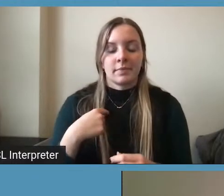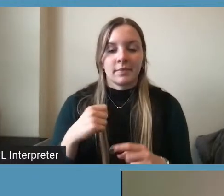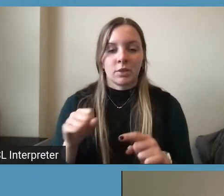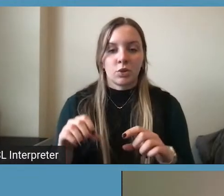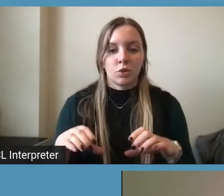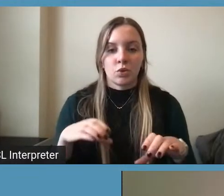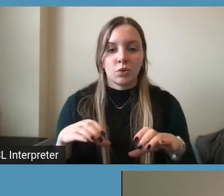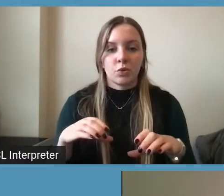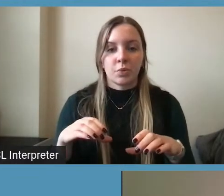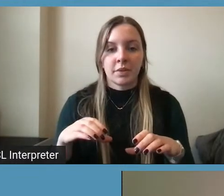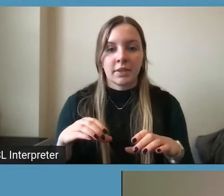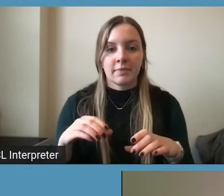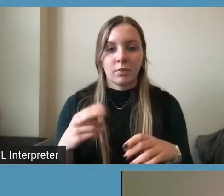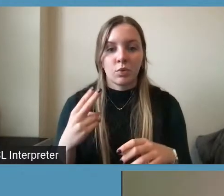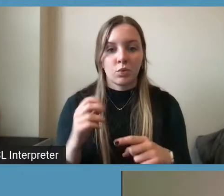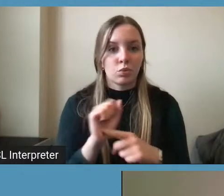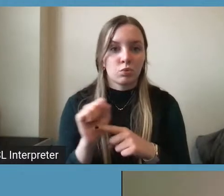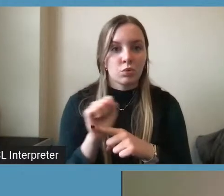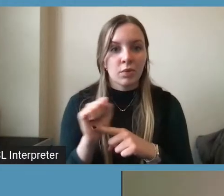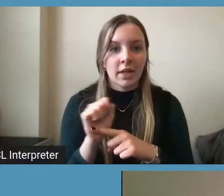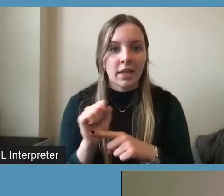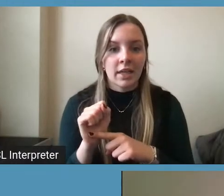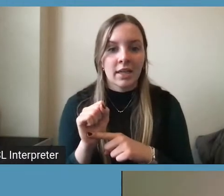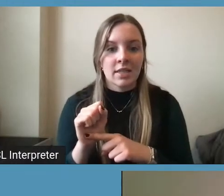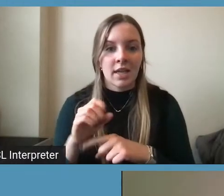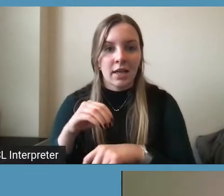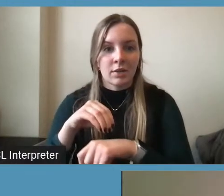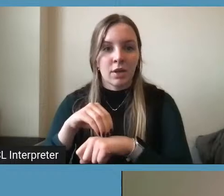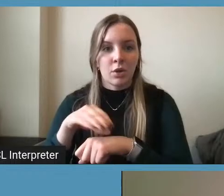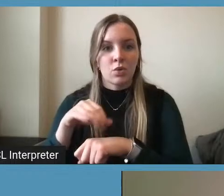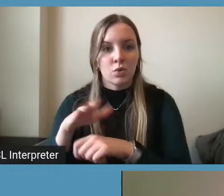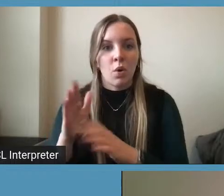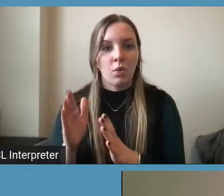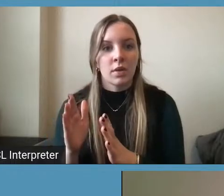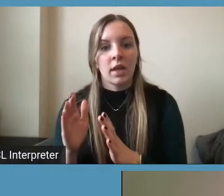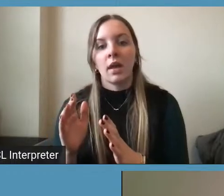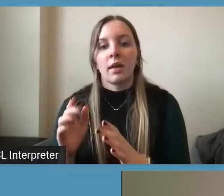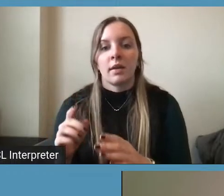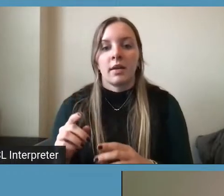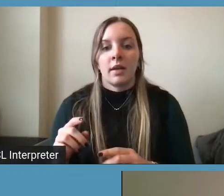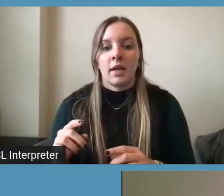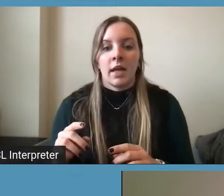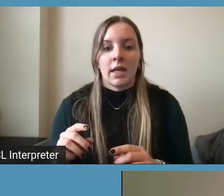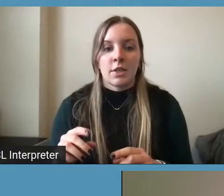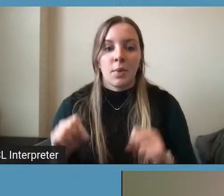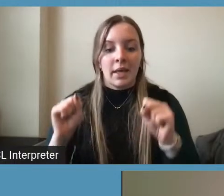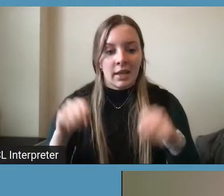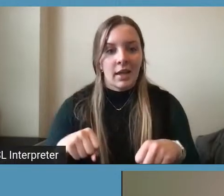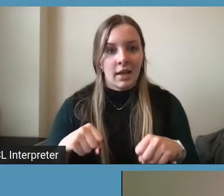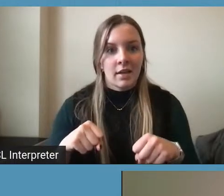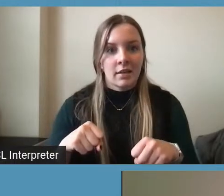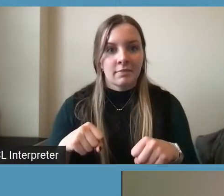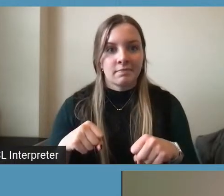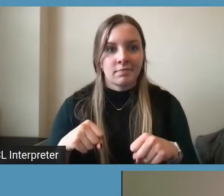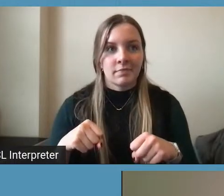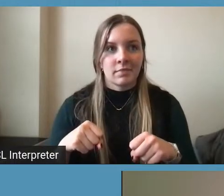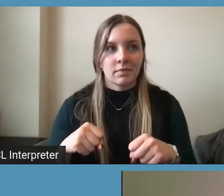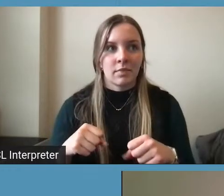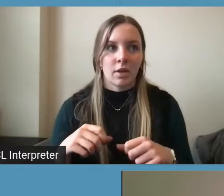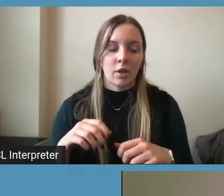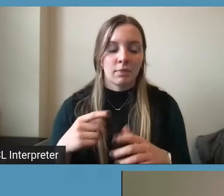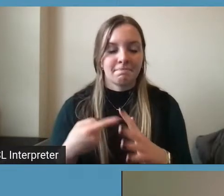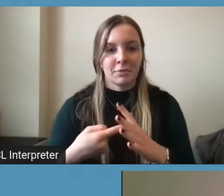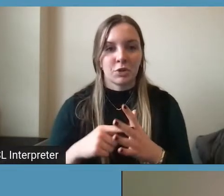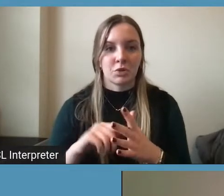consulting to really get a program going to create a sustainable community of practice around high quality documentation of their